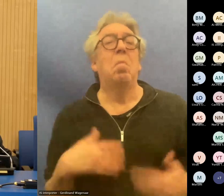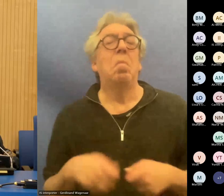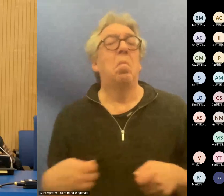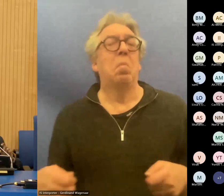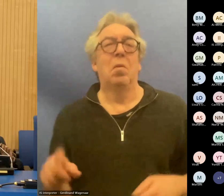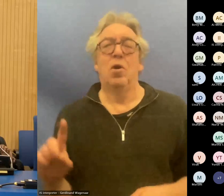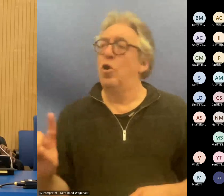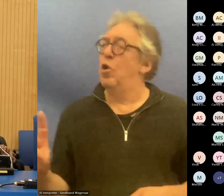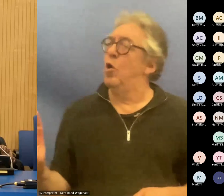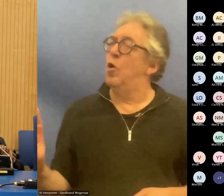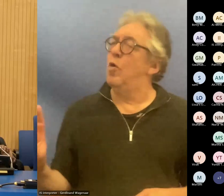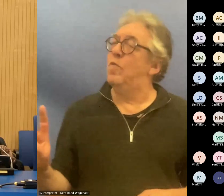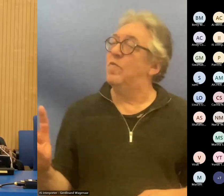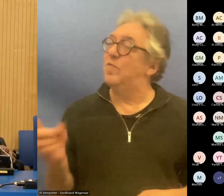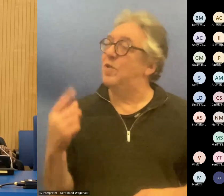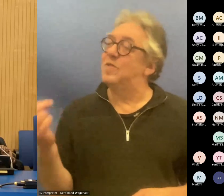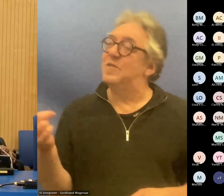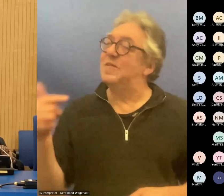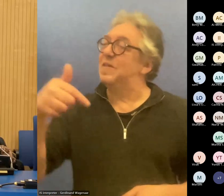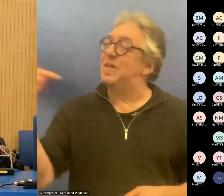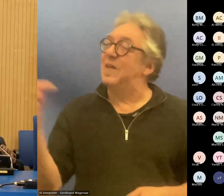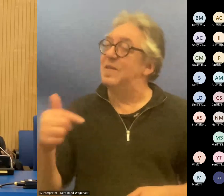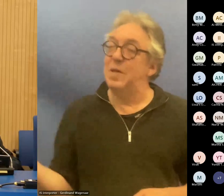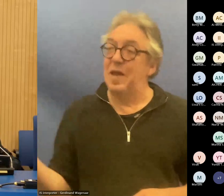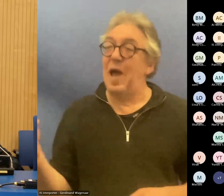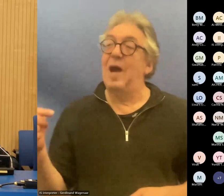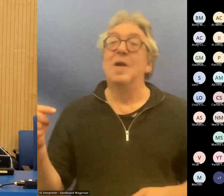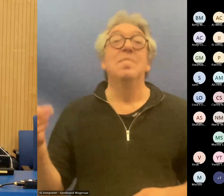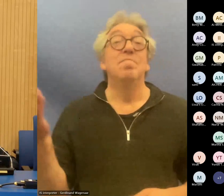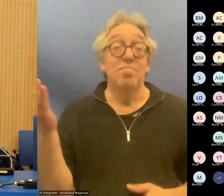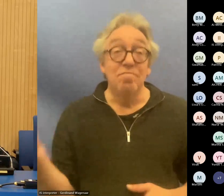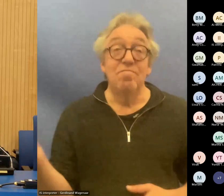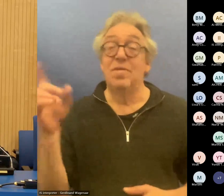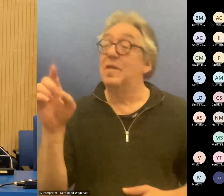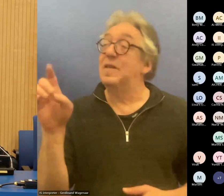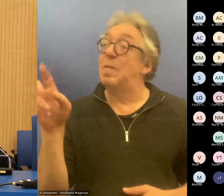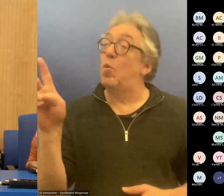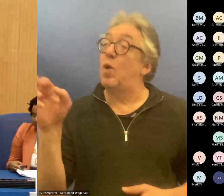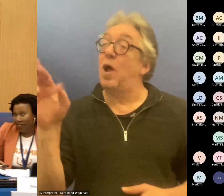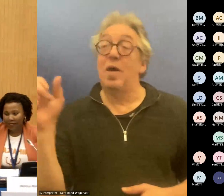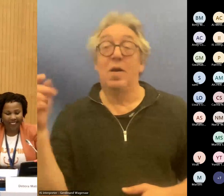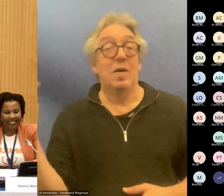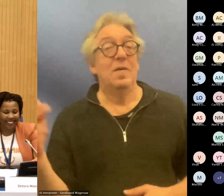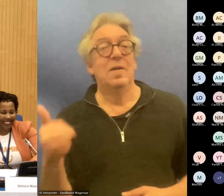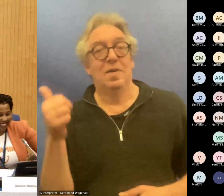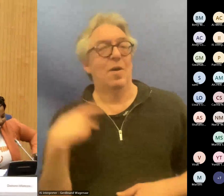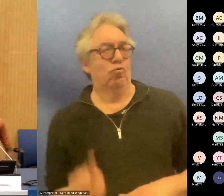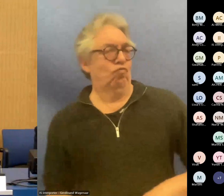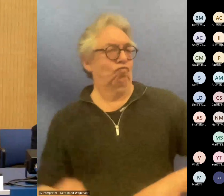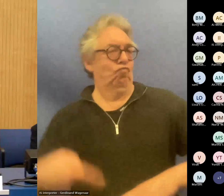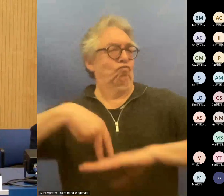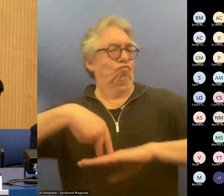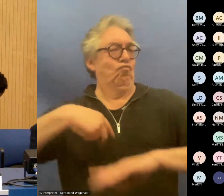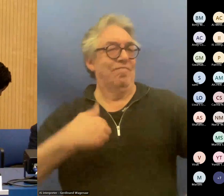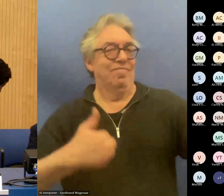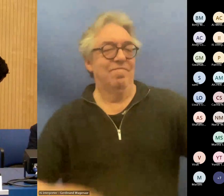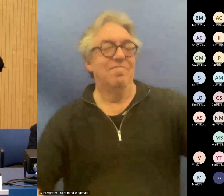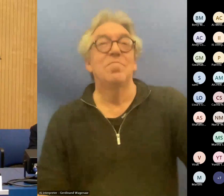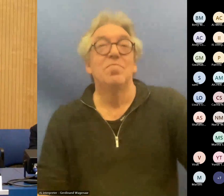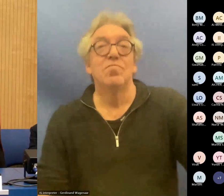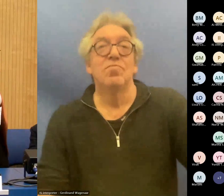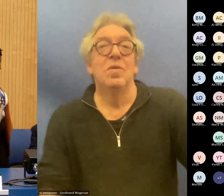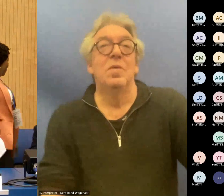from TAI Tanzania. So welcome. Tell us your story. Thank you so much. I think I'll stand up now. Yeah.